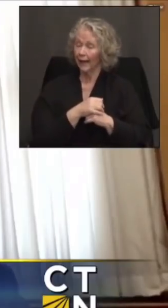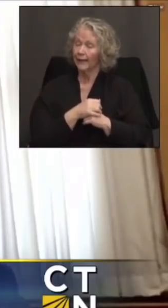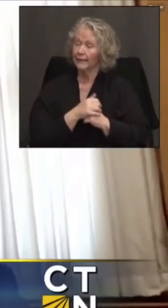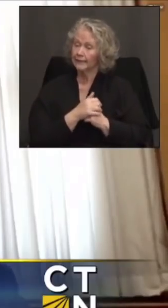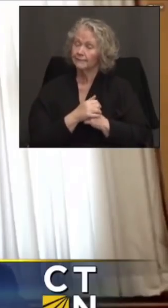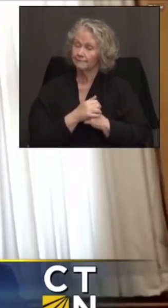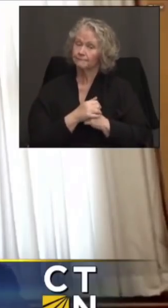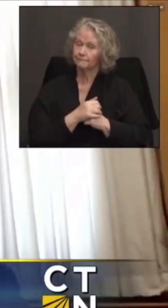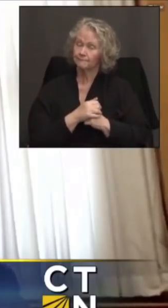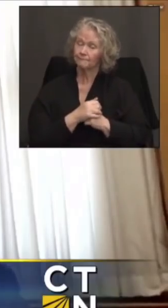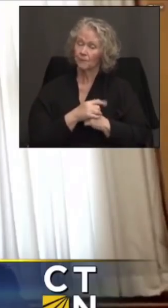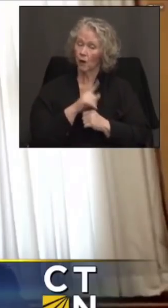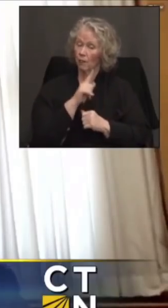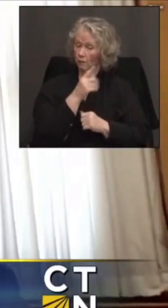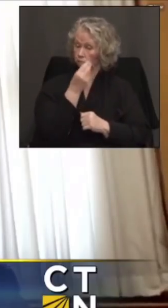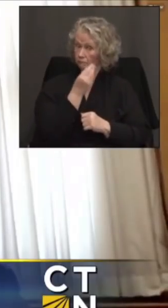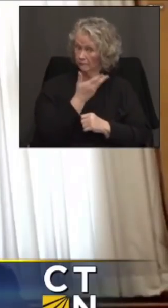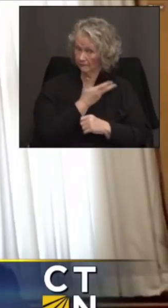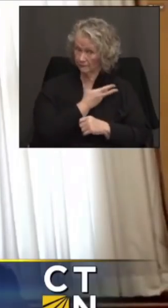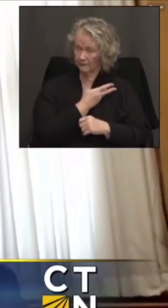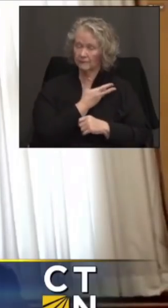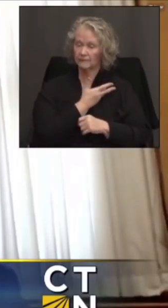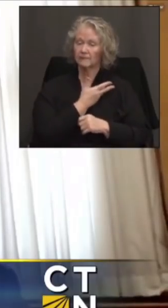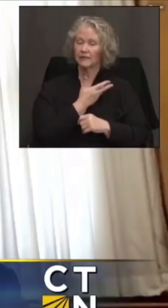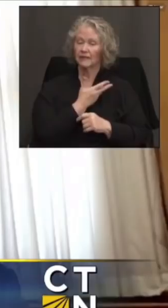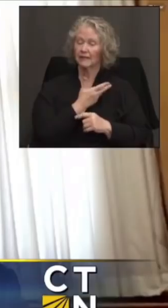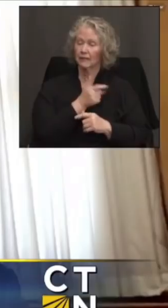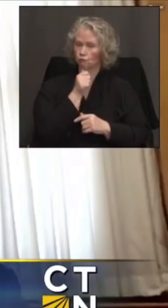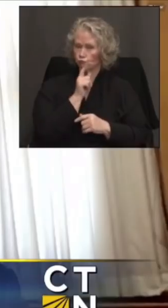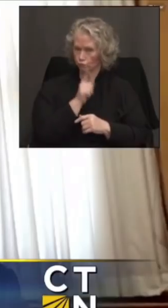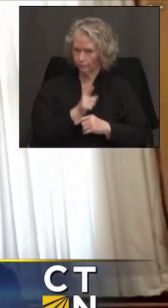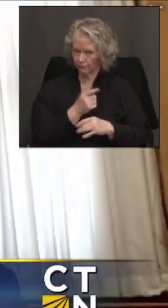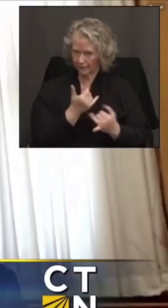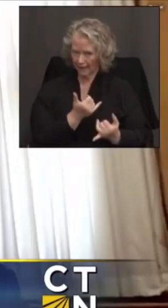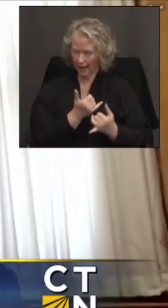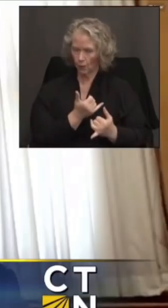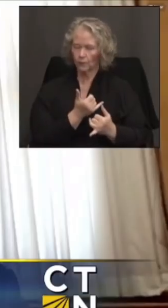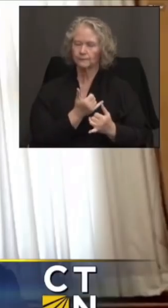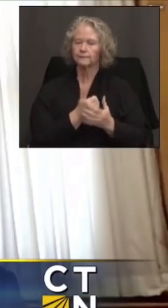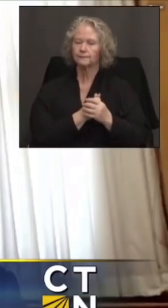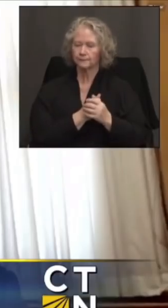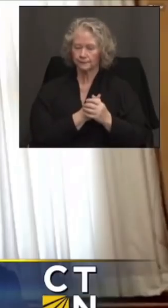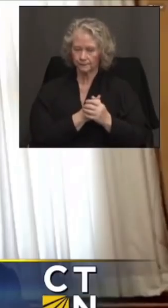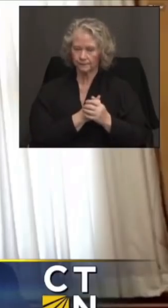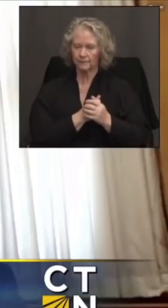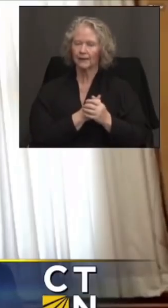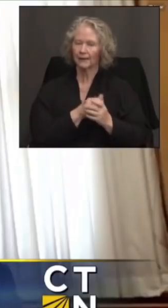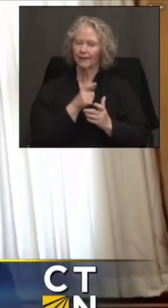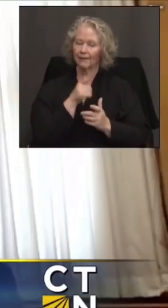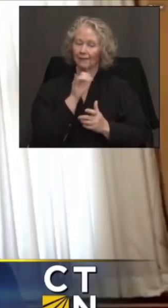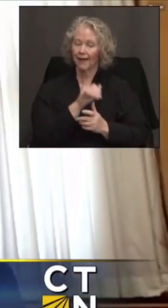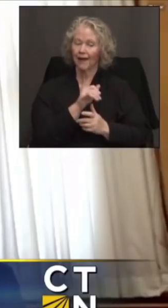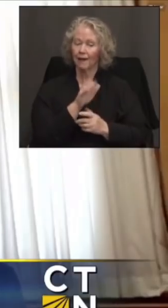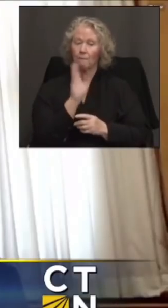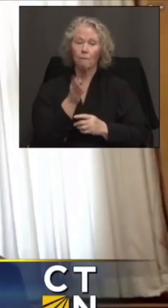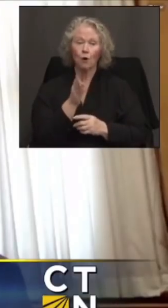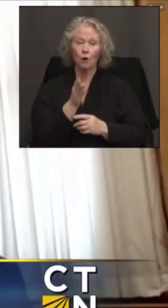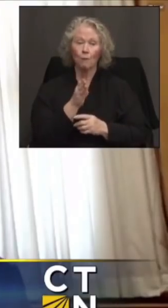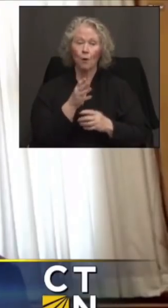It's what we've been told is that it's a little bit indefinite right now. They need to get that manufacturing plant in